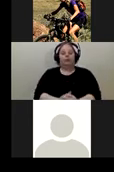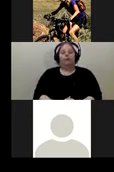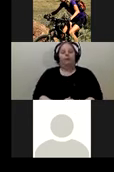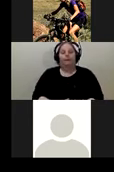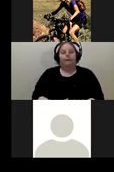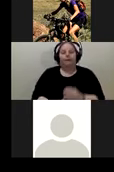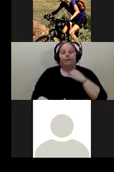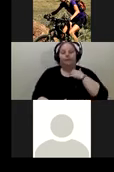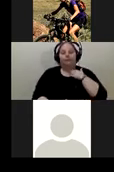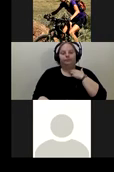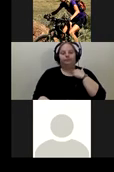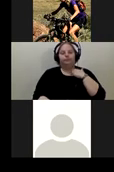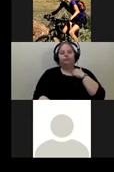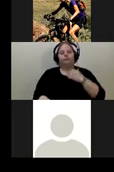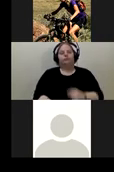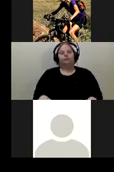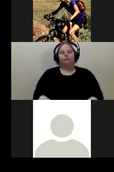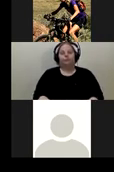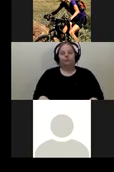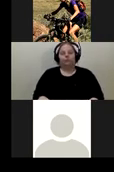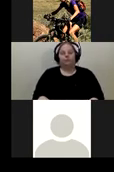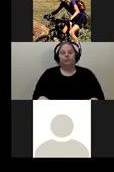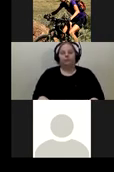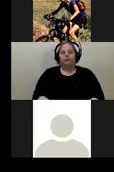how we approach things. So